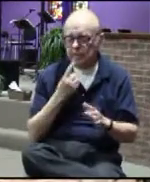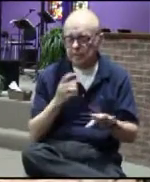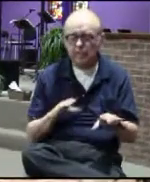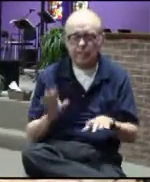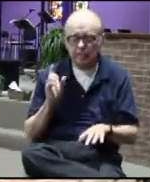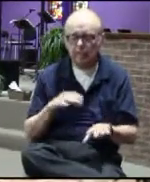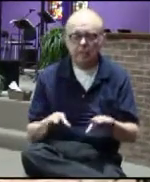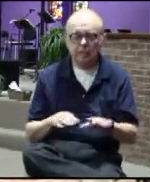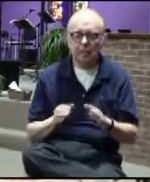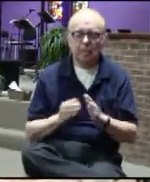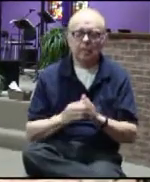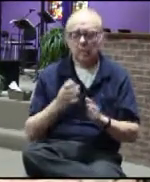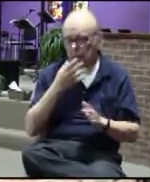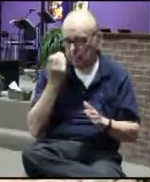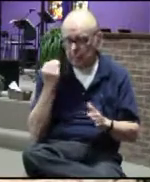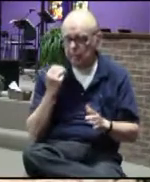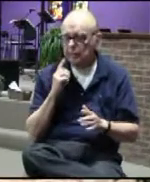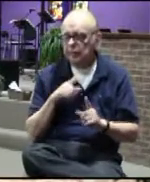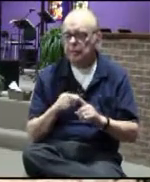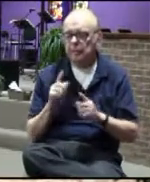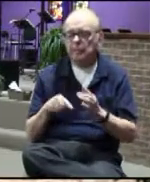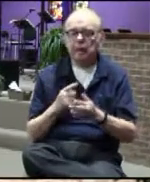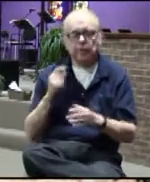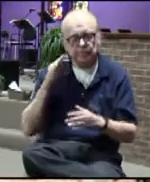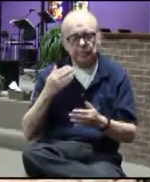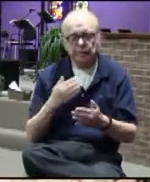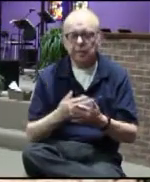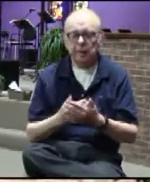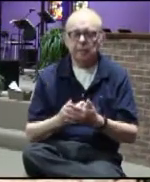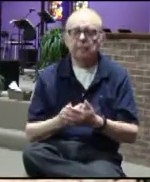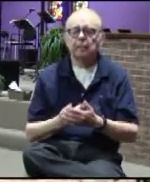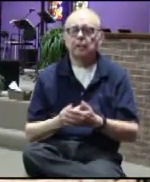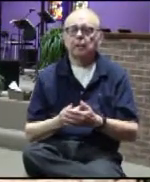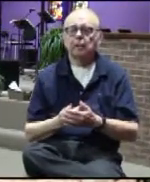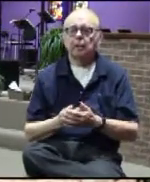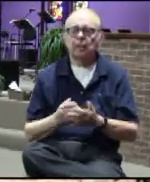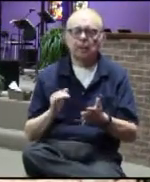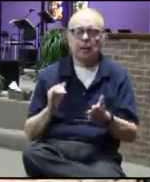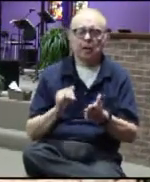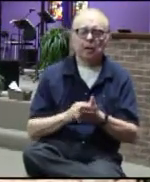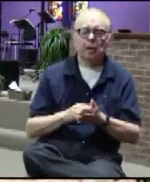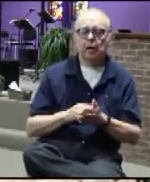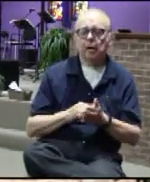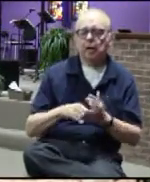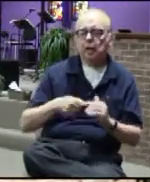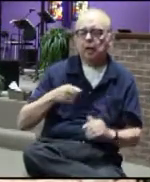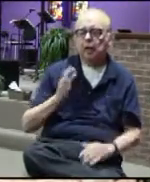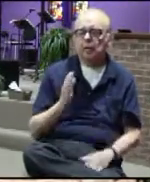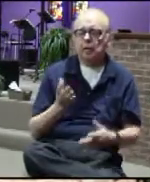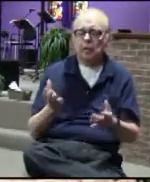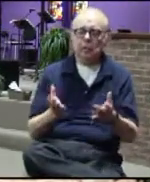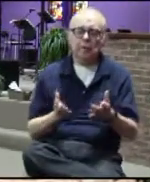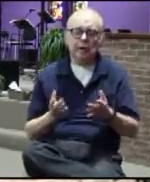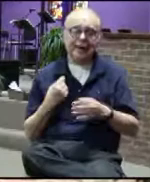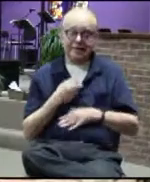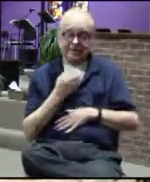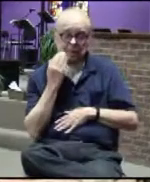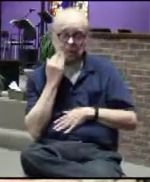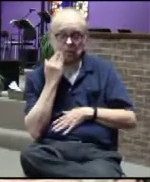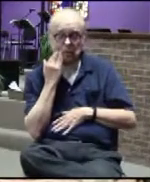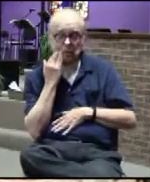need to do. She knew there was something special about him. And this is what God is wanting us to know.